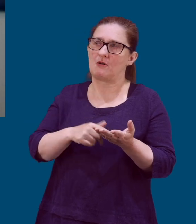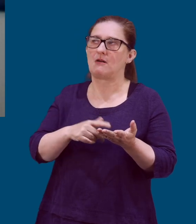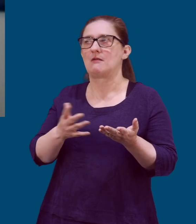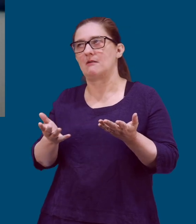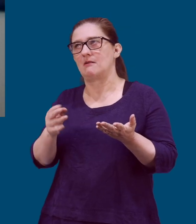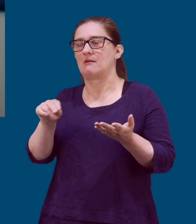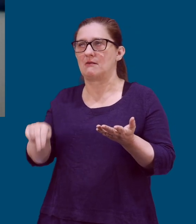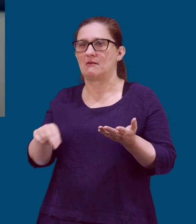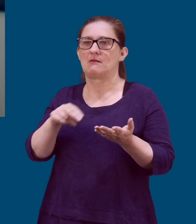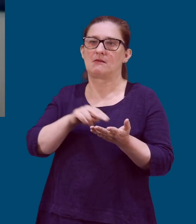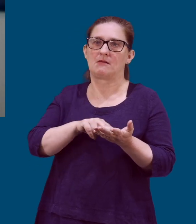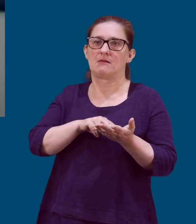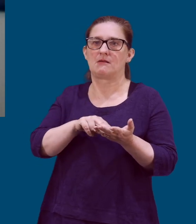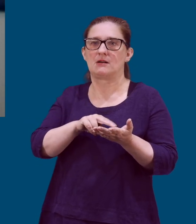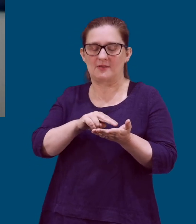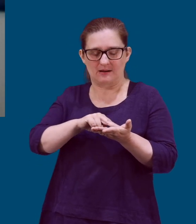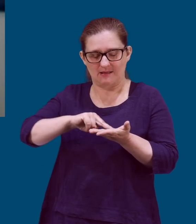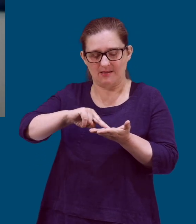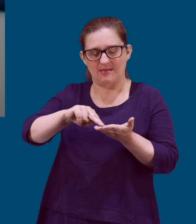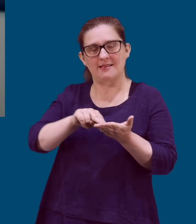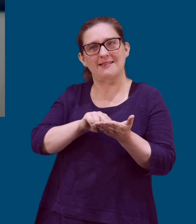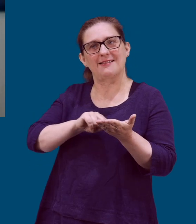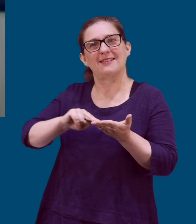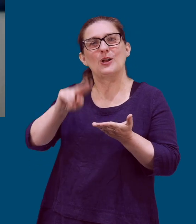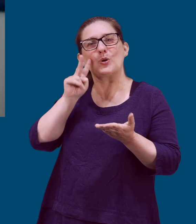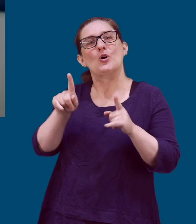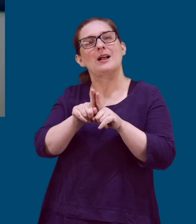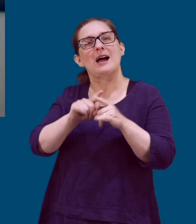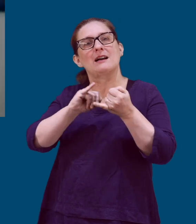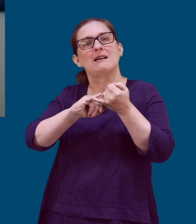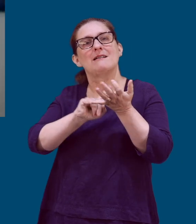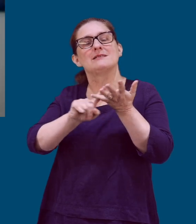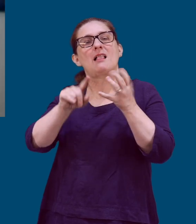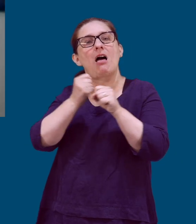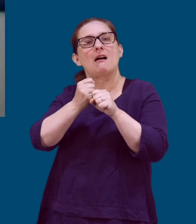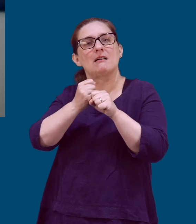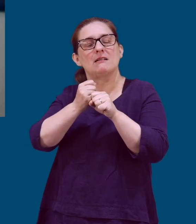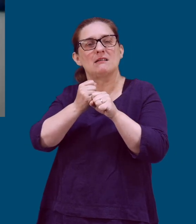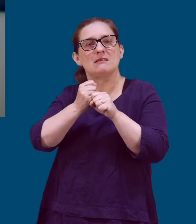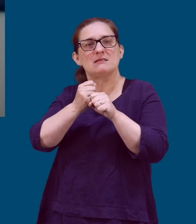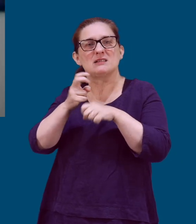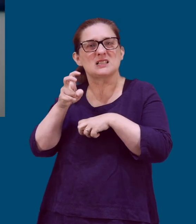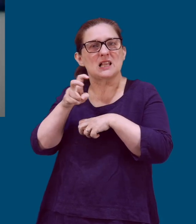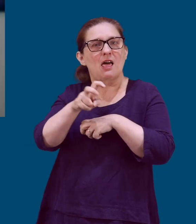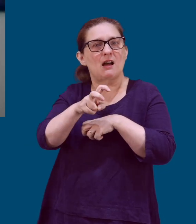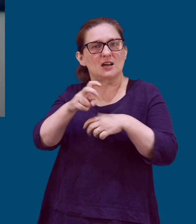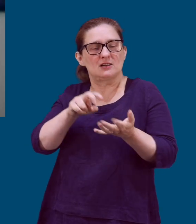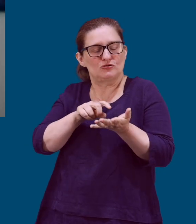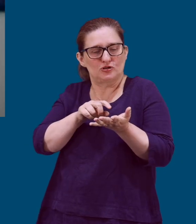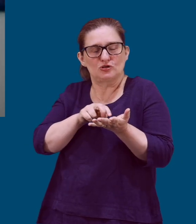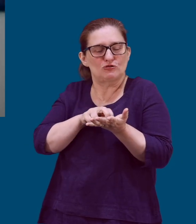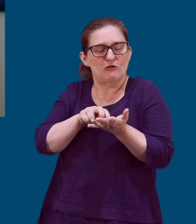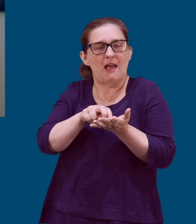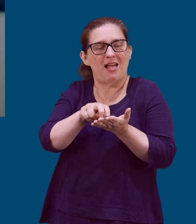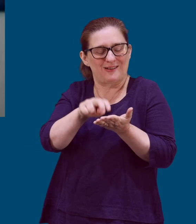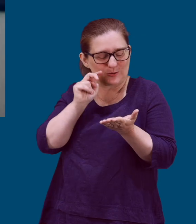can trace little sluggy trails up and down your palm. You can, if you want to look at your hand, you can see